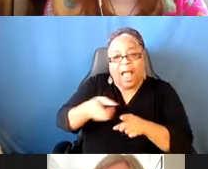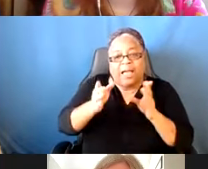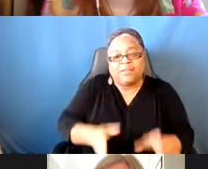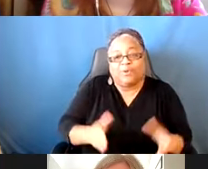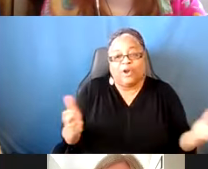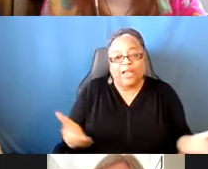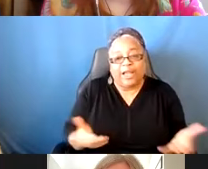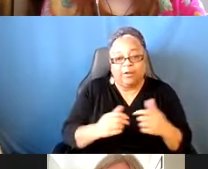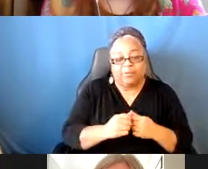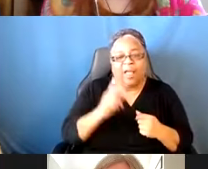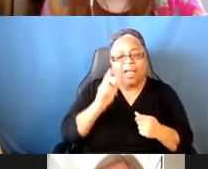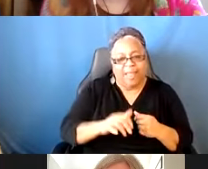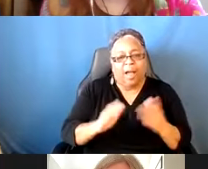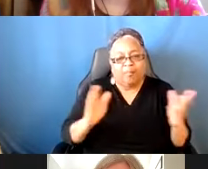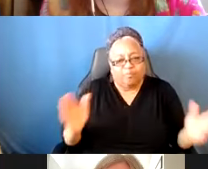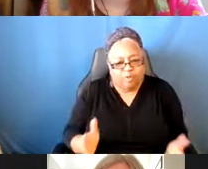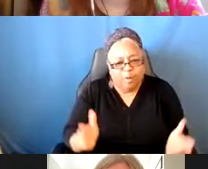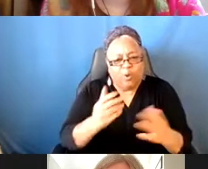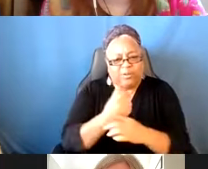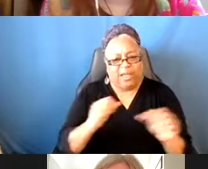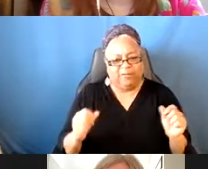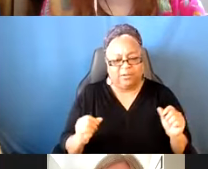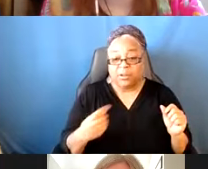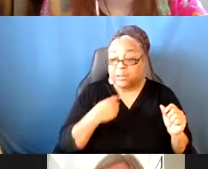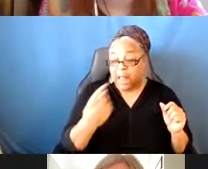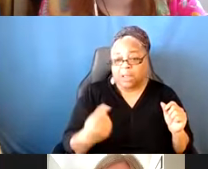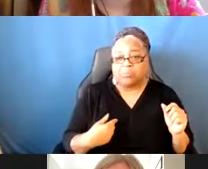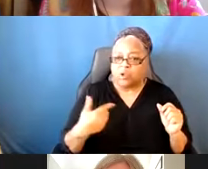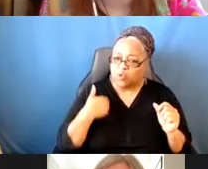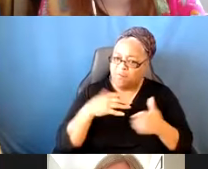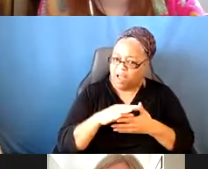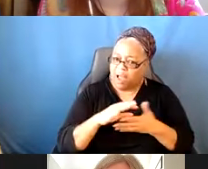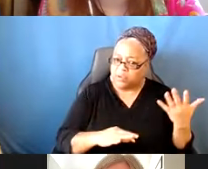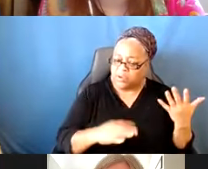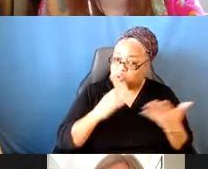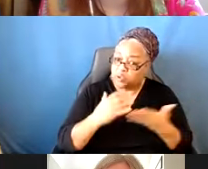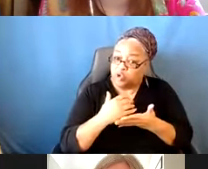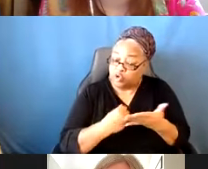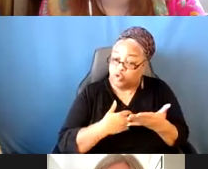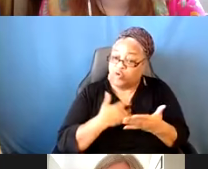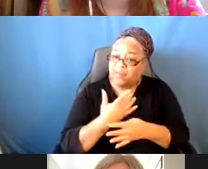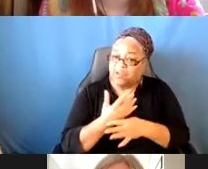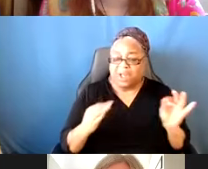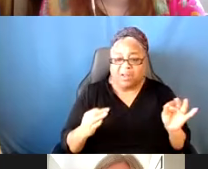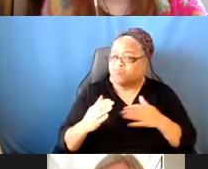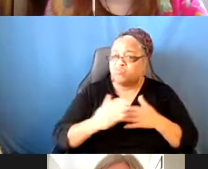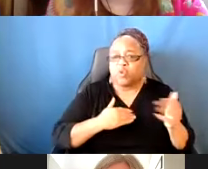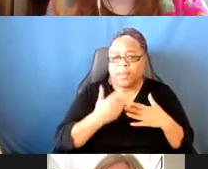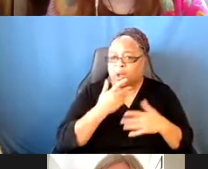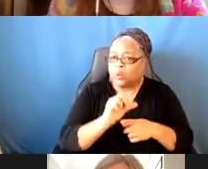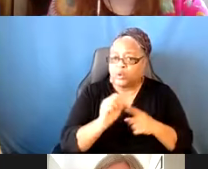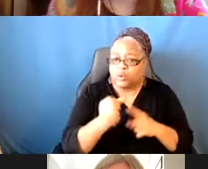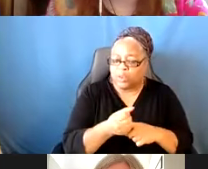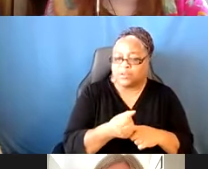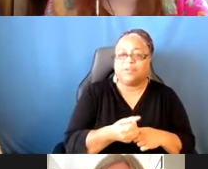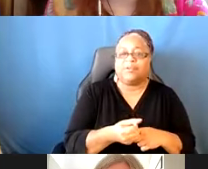say to promote safety. Saying you have options. You deserve to feel safe, however your situation evolves. You